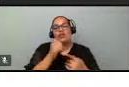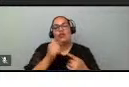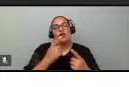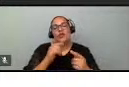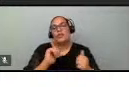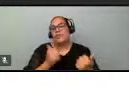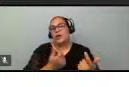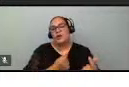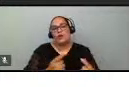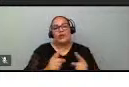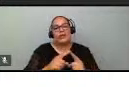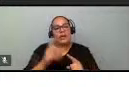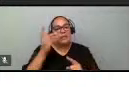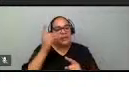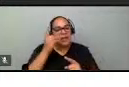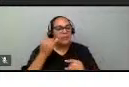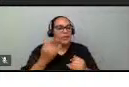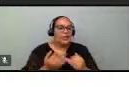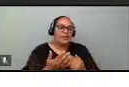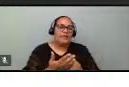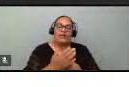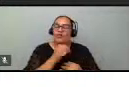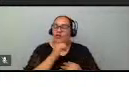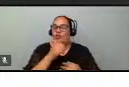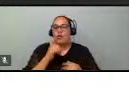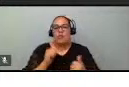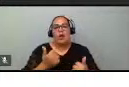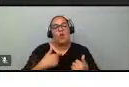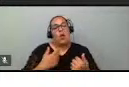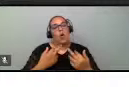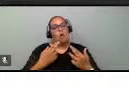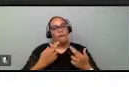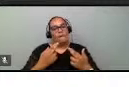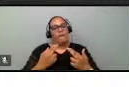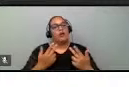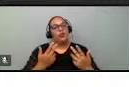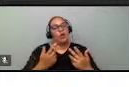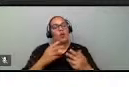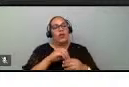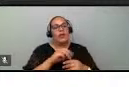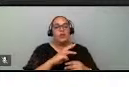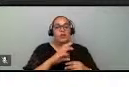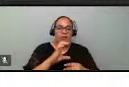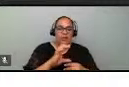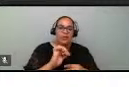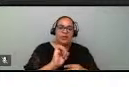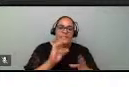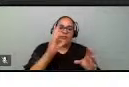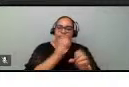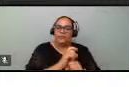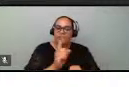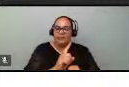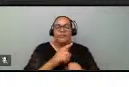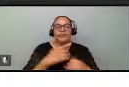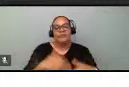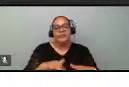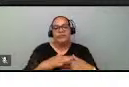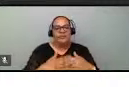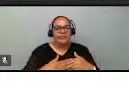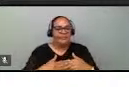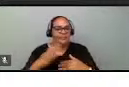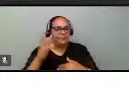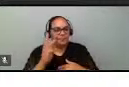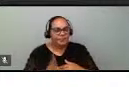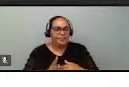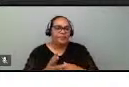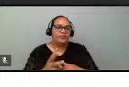well even the Durban intervention not going as well as we hoped so within the Western Cape the focus will be very much more